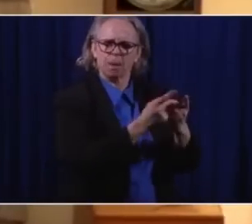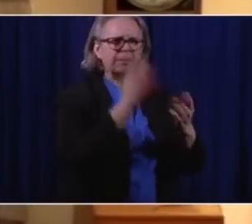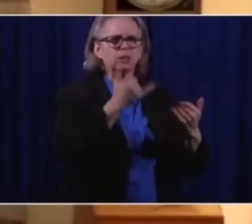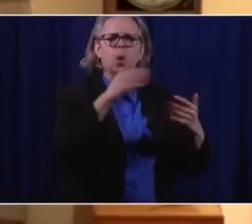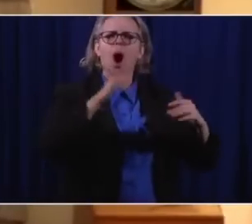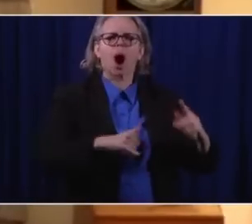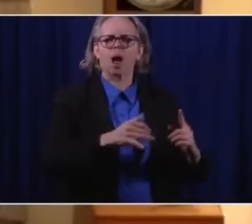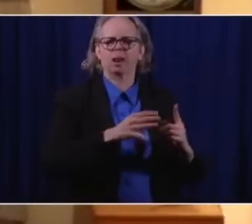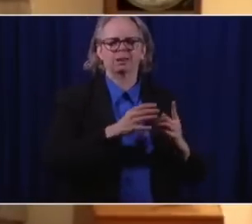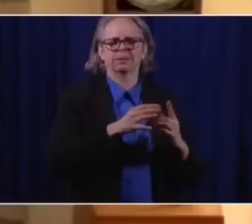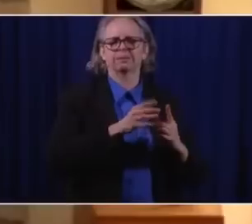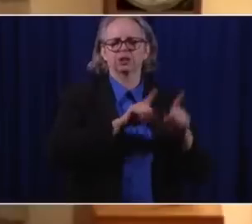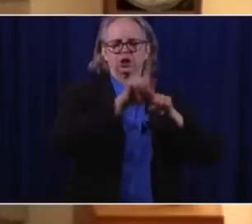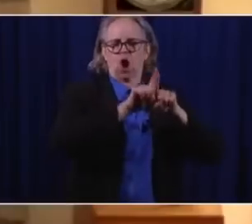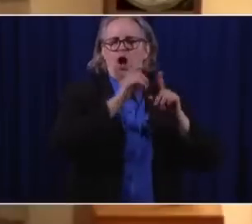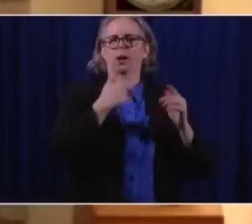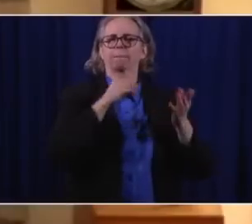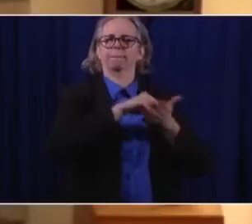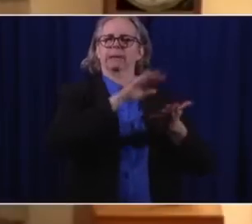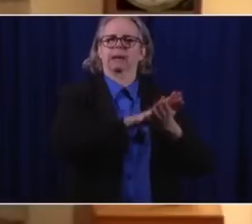from yesterday as well.